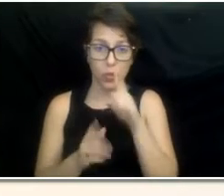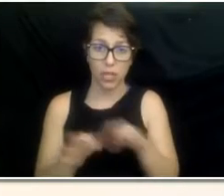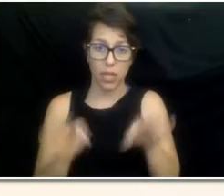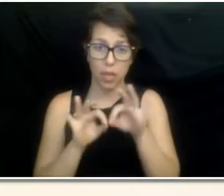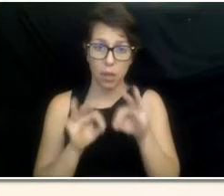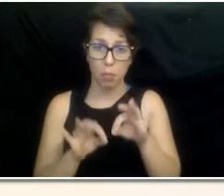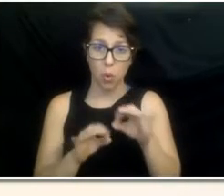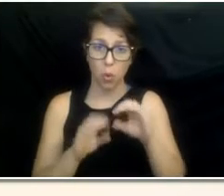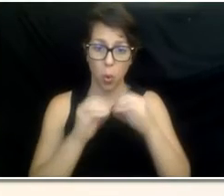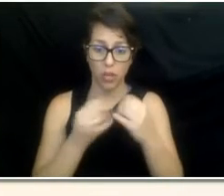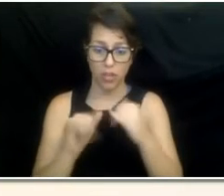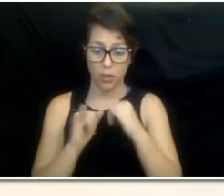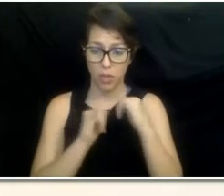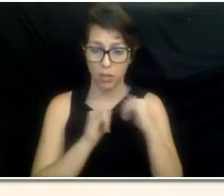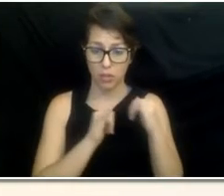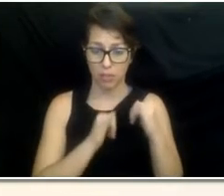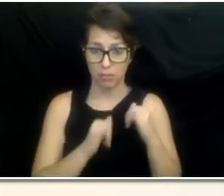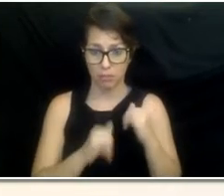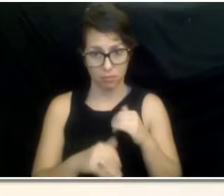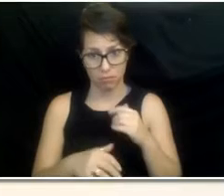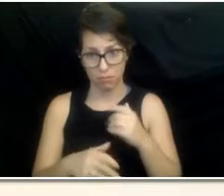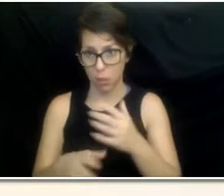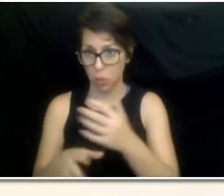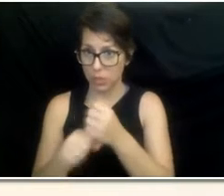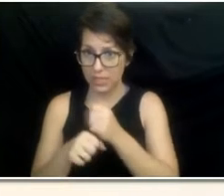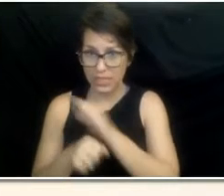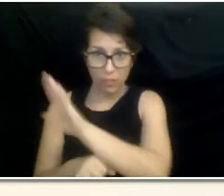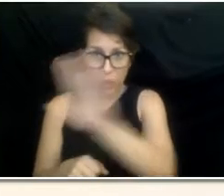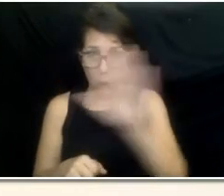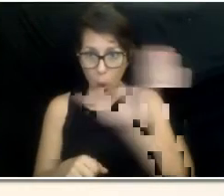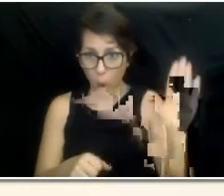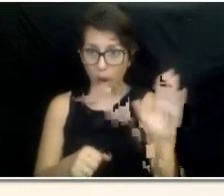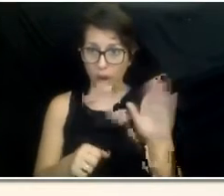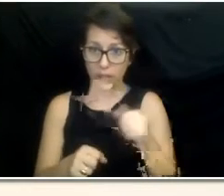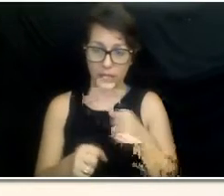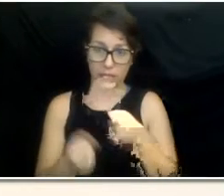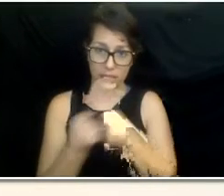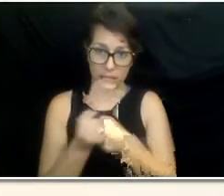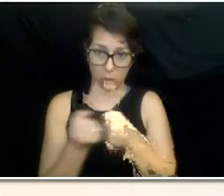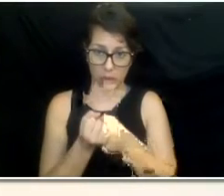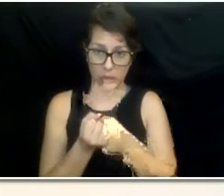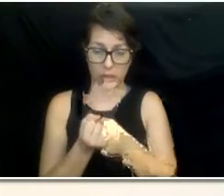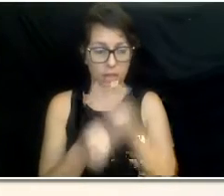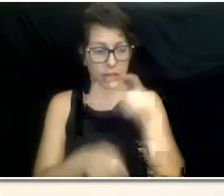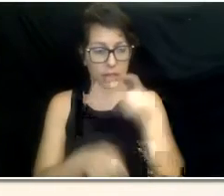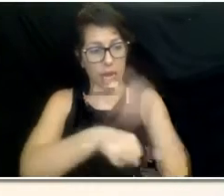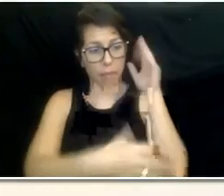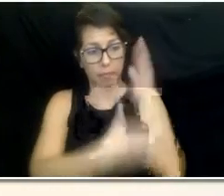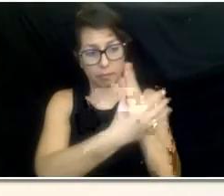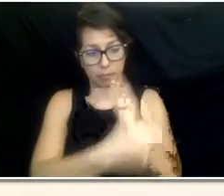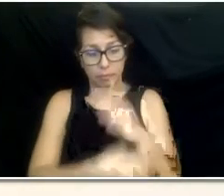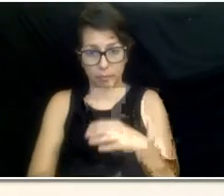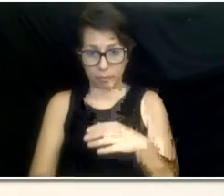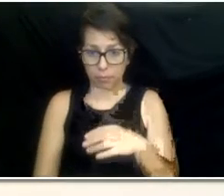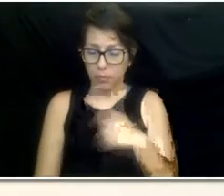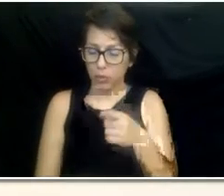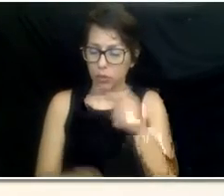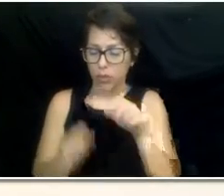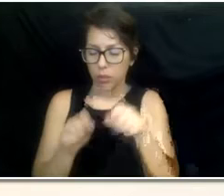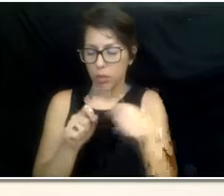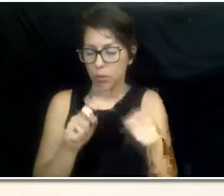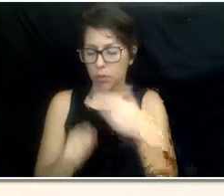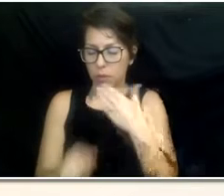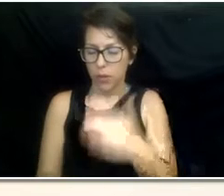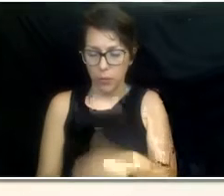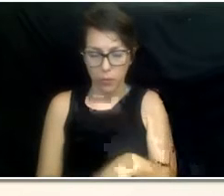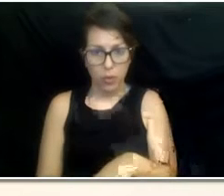75% of who womankind serves are not being represented and I ask you today to keep in mind